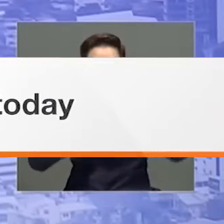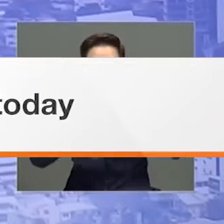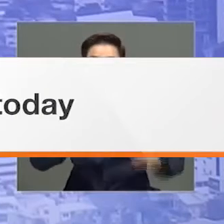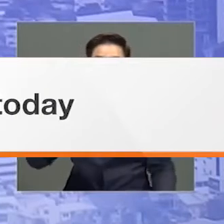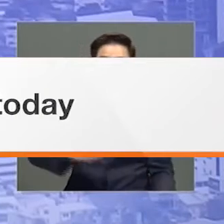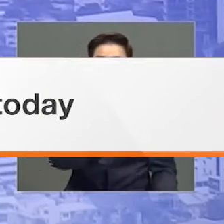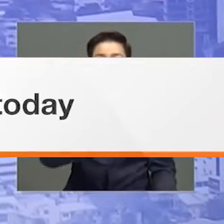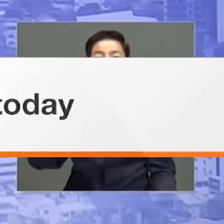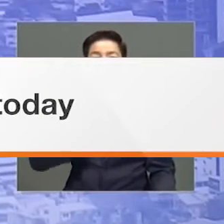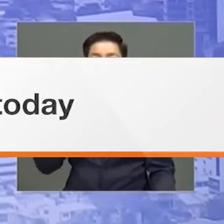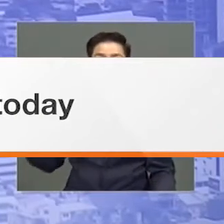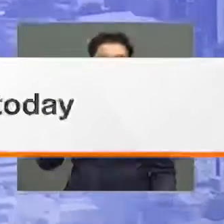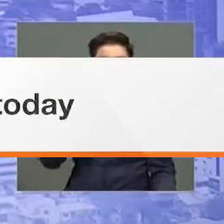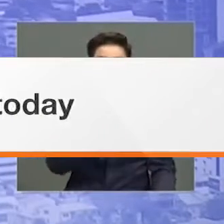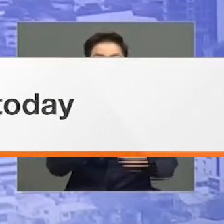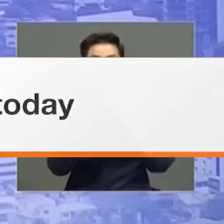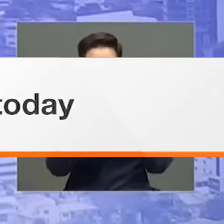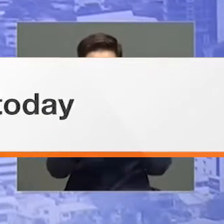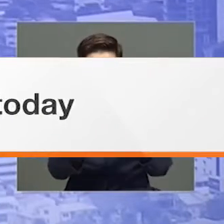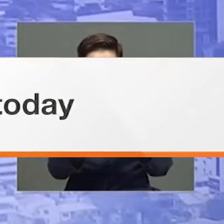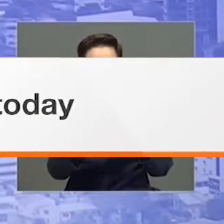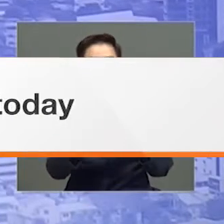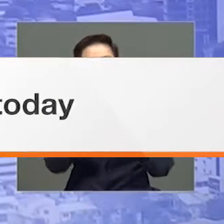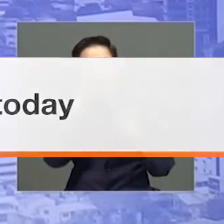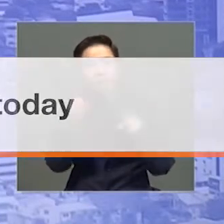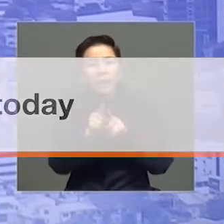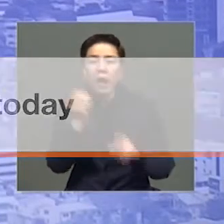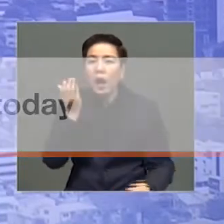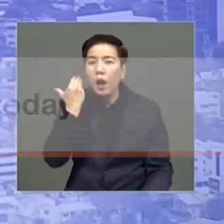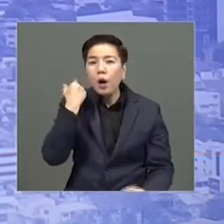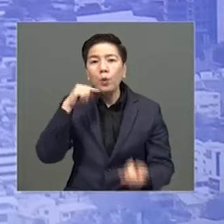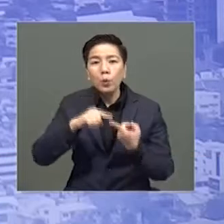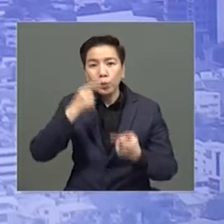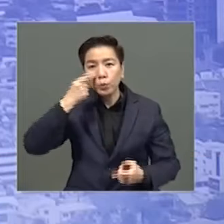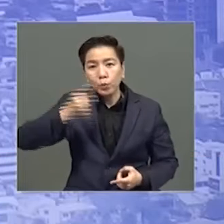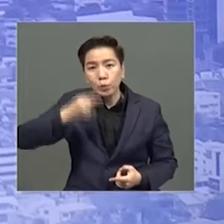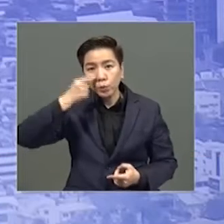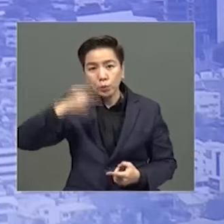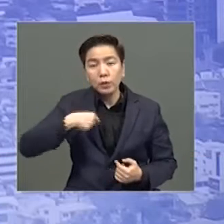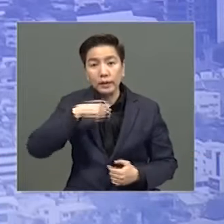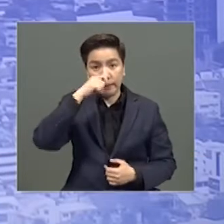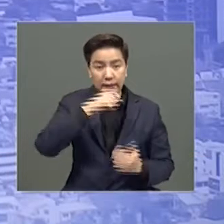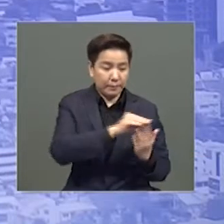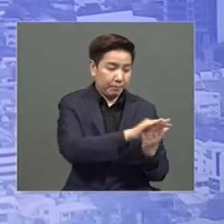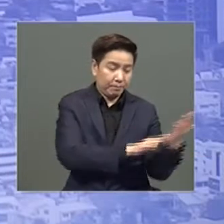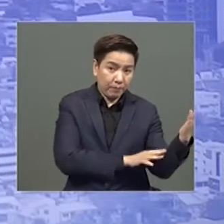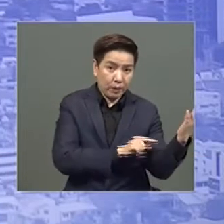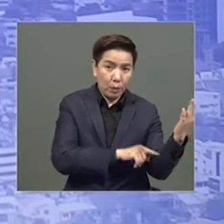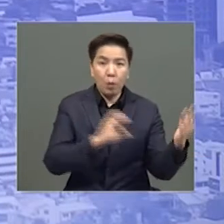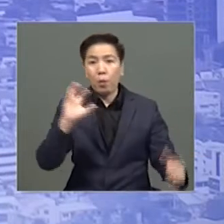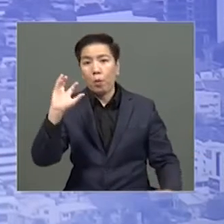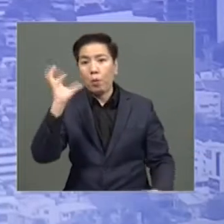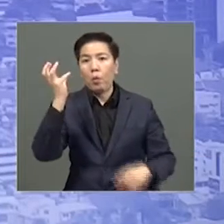so far for Thailand and that raised the national death toll to 117 most of